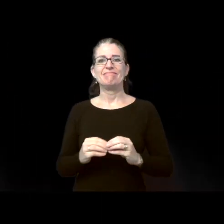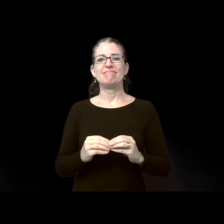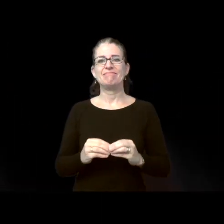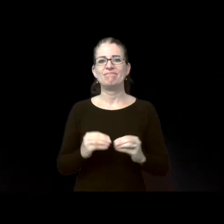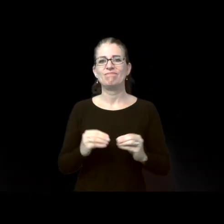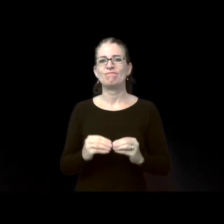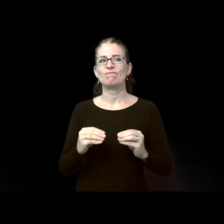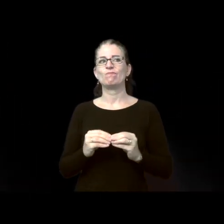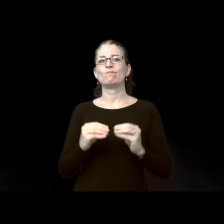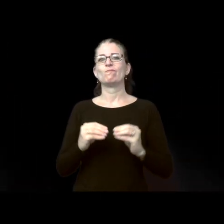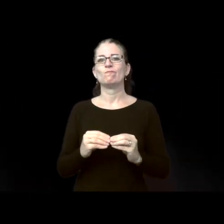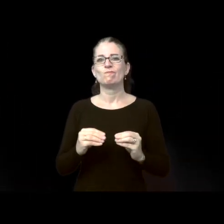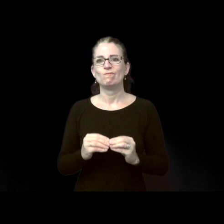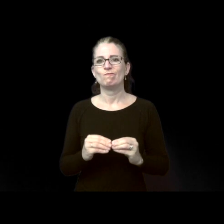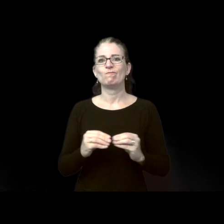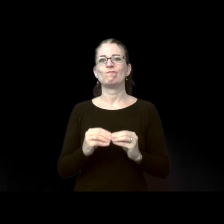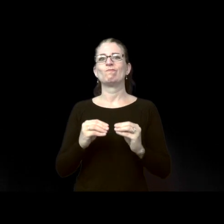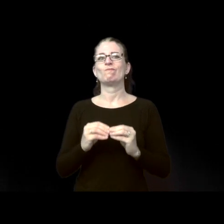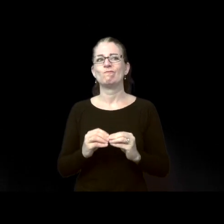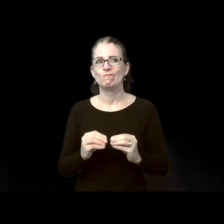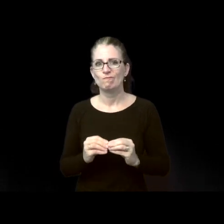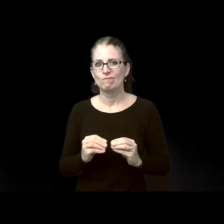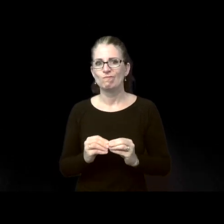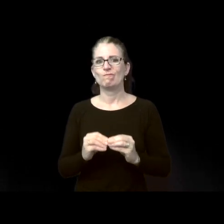be okay.